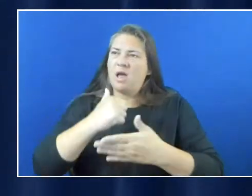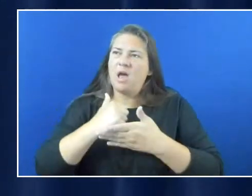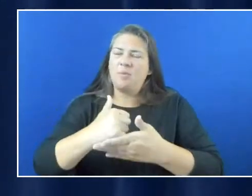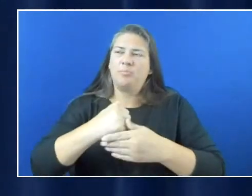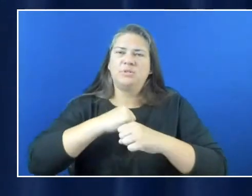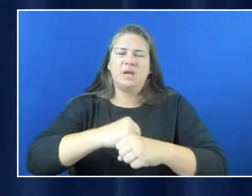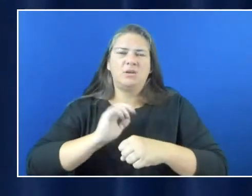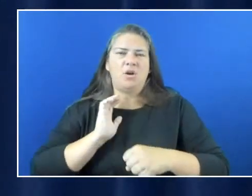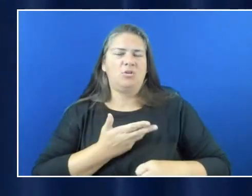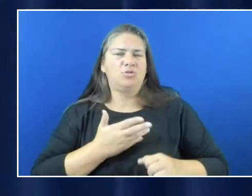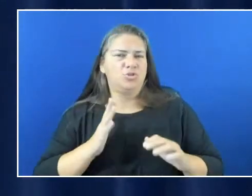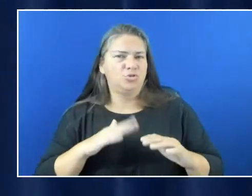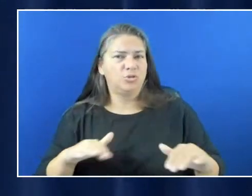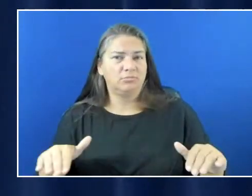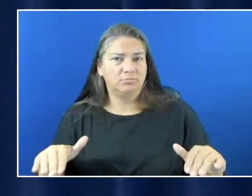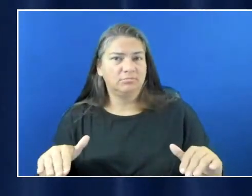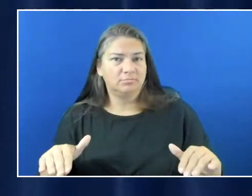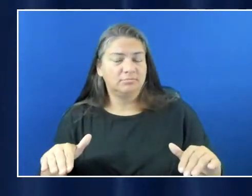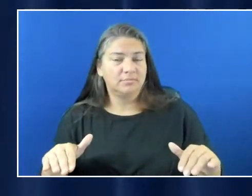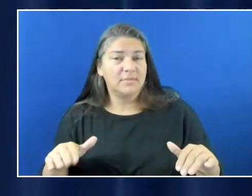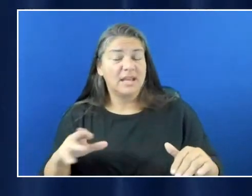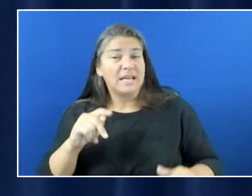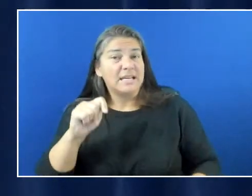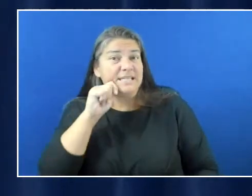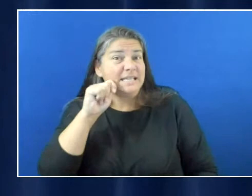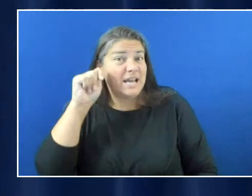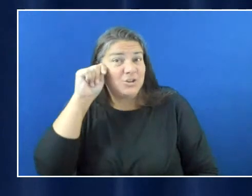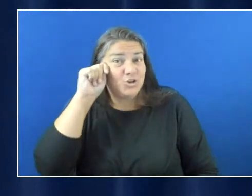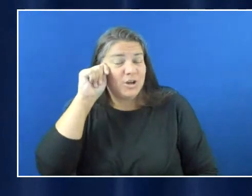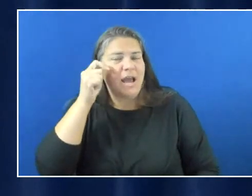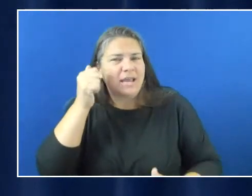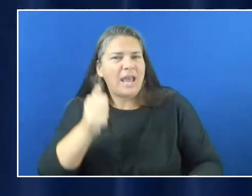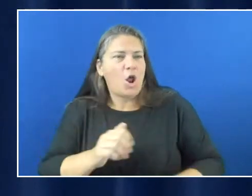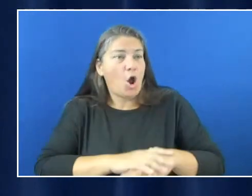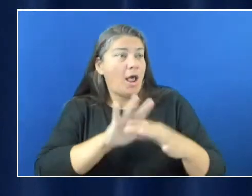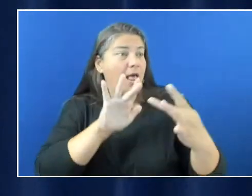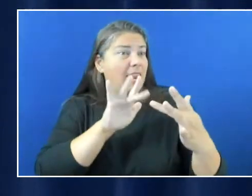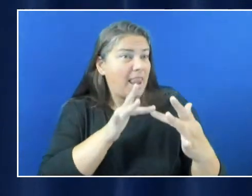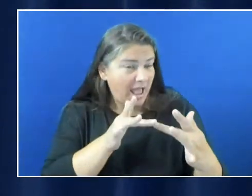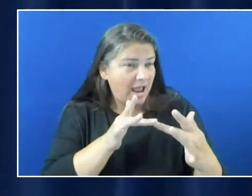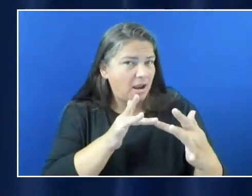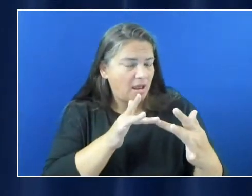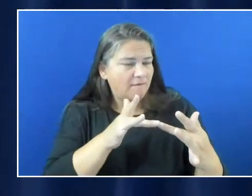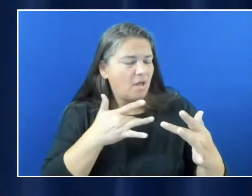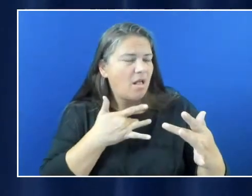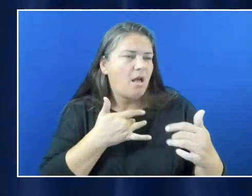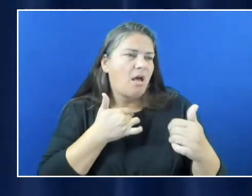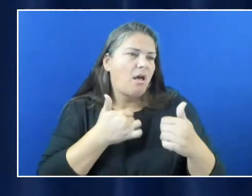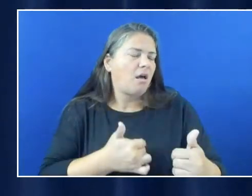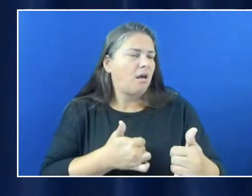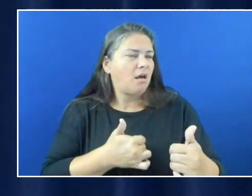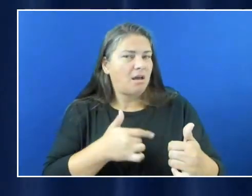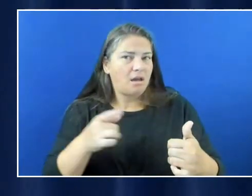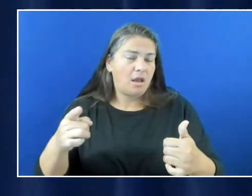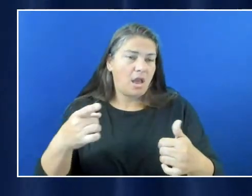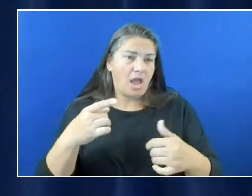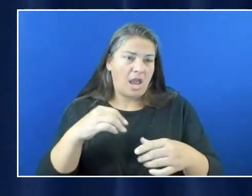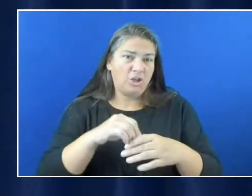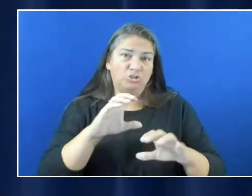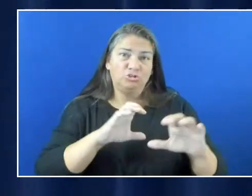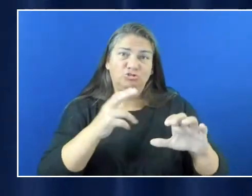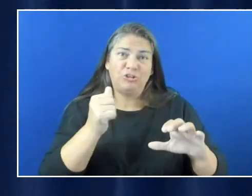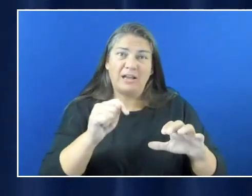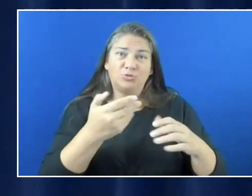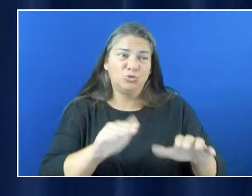go online with a little more confidence that they won't be harassed in a chat room. Simply